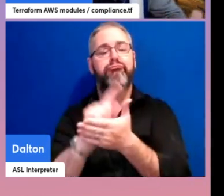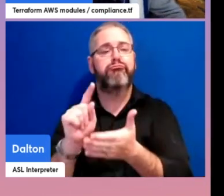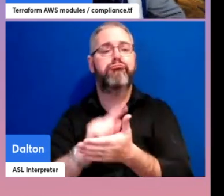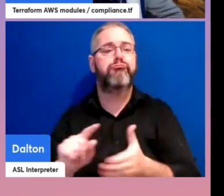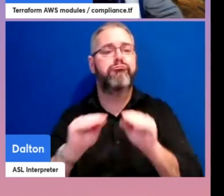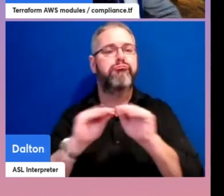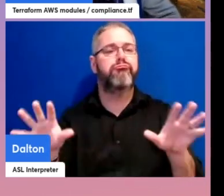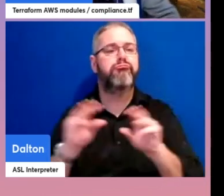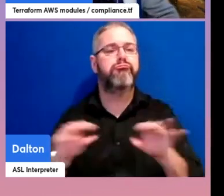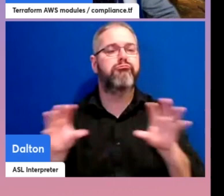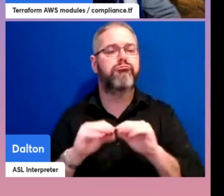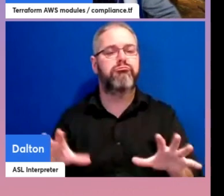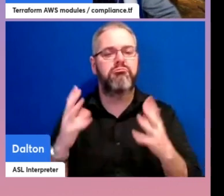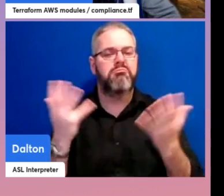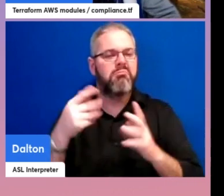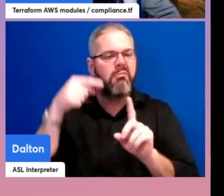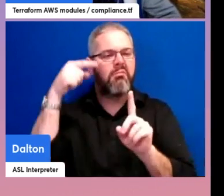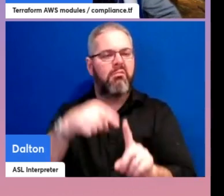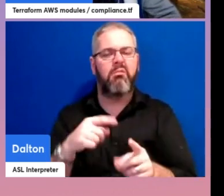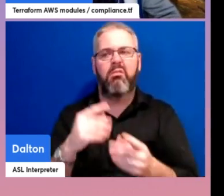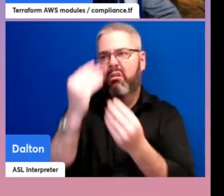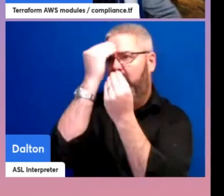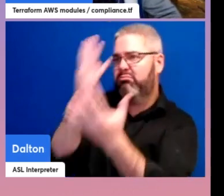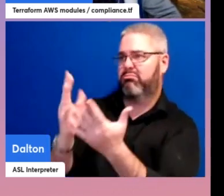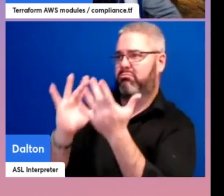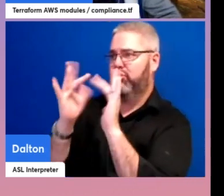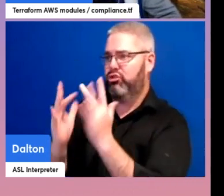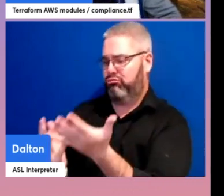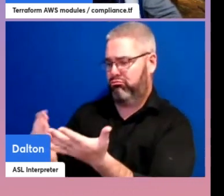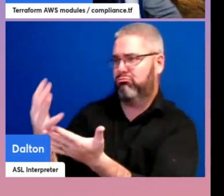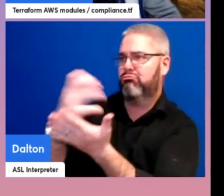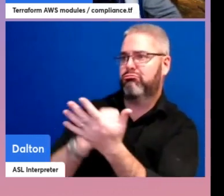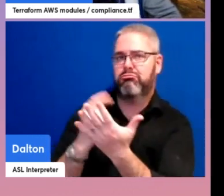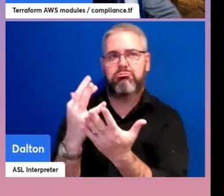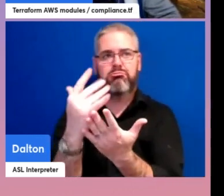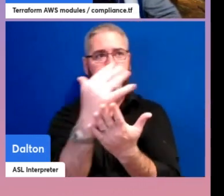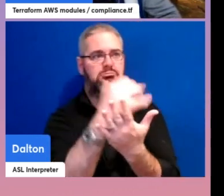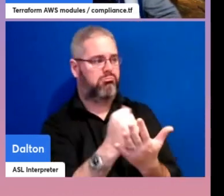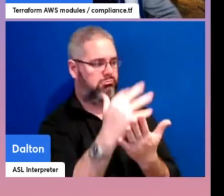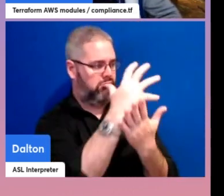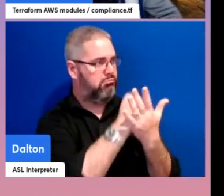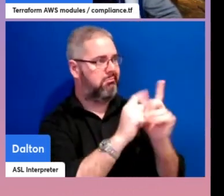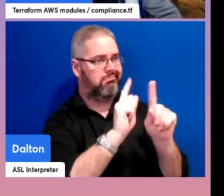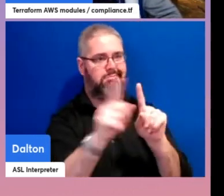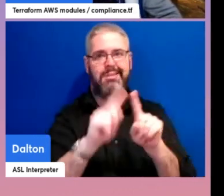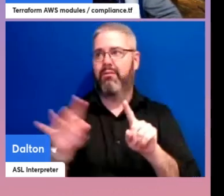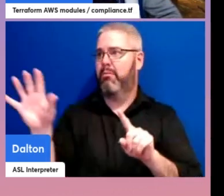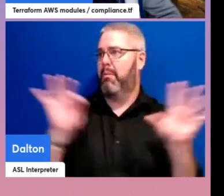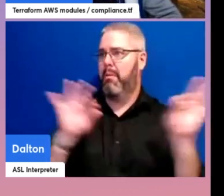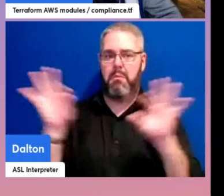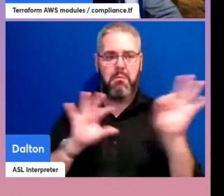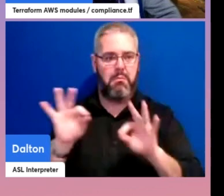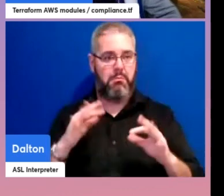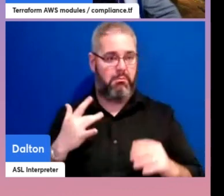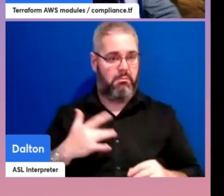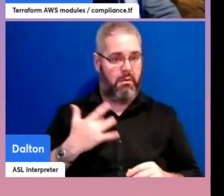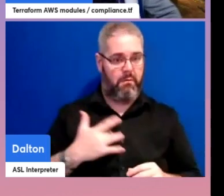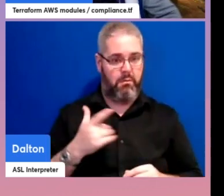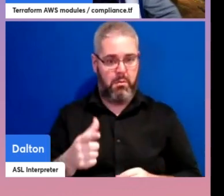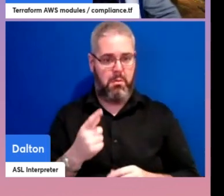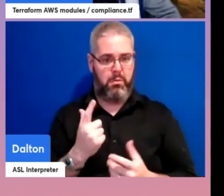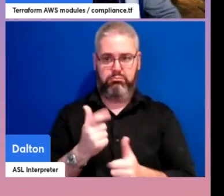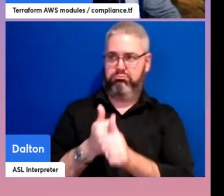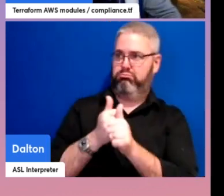gather information from the internet, from different sources, and I filter it if I think it is relevant